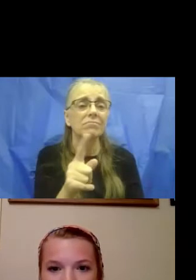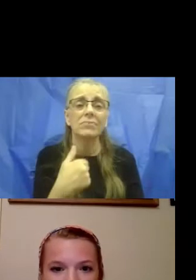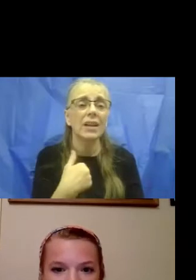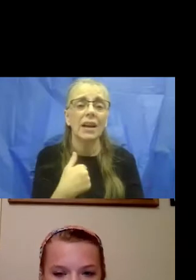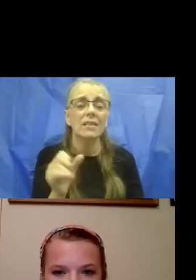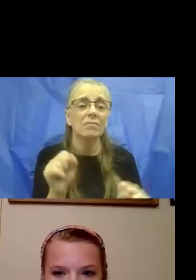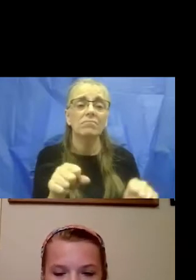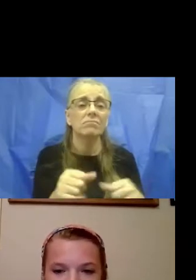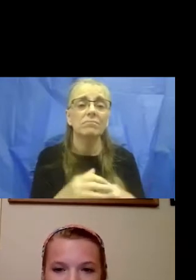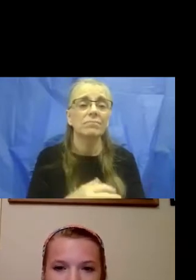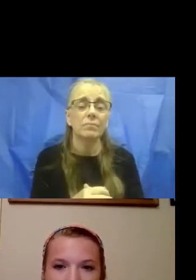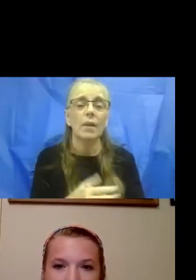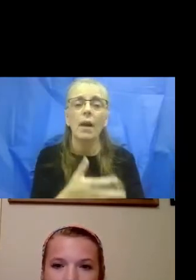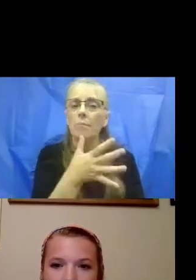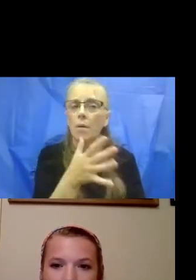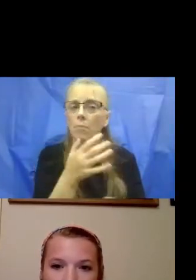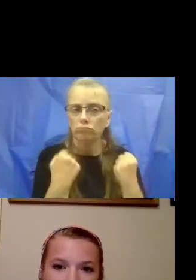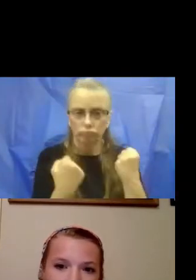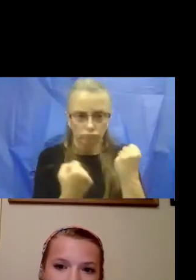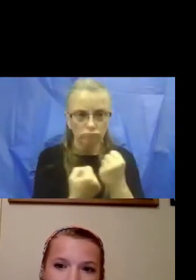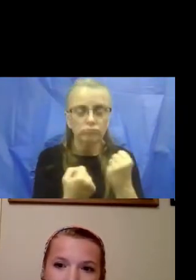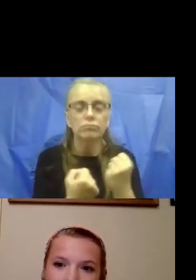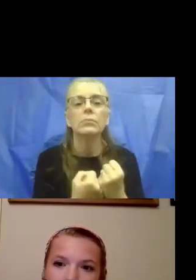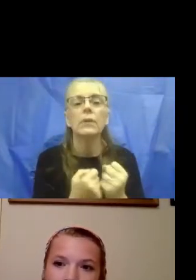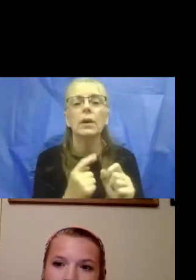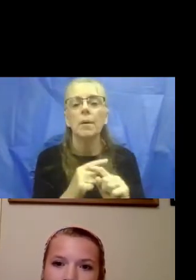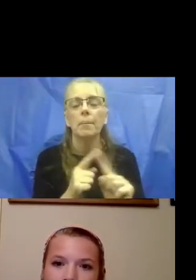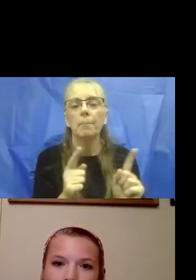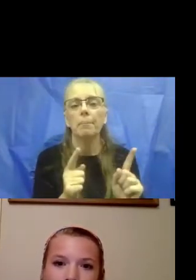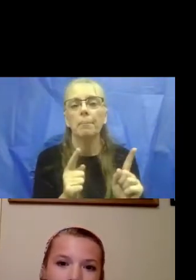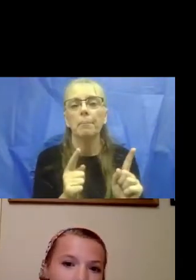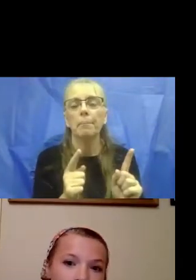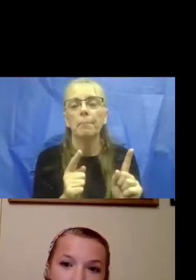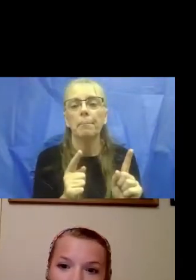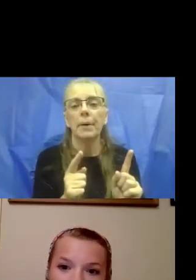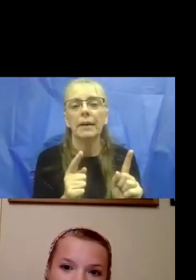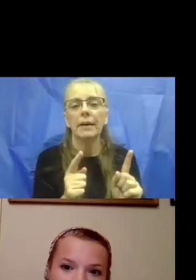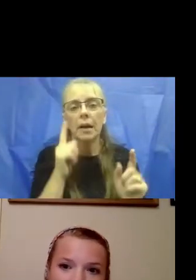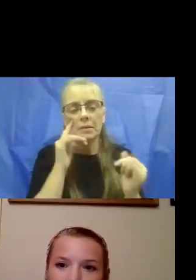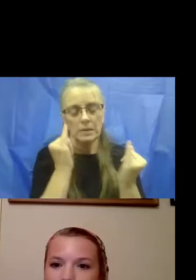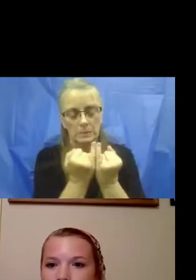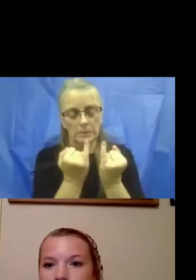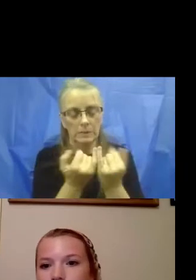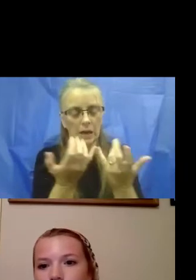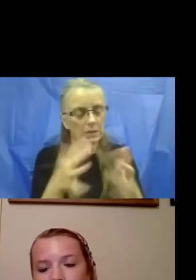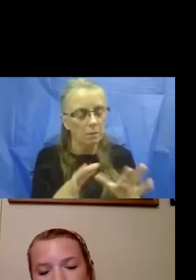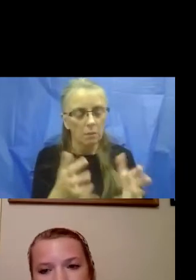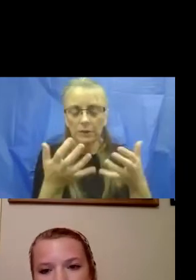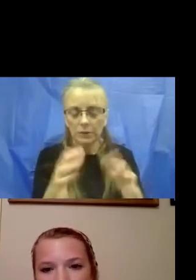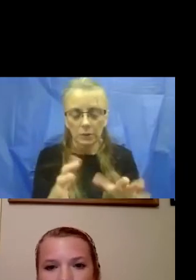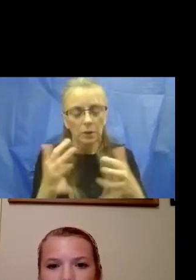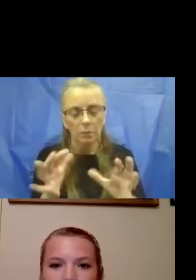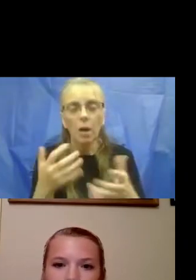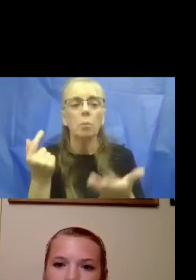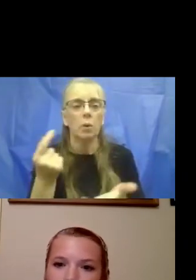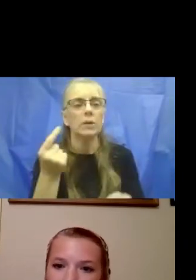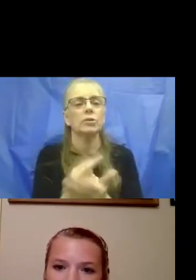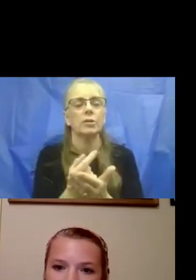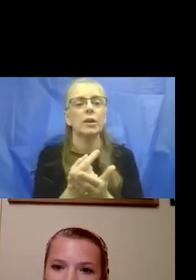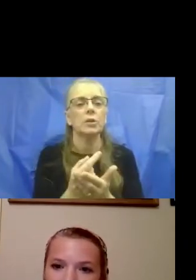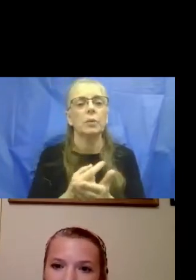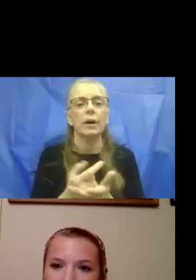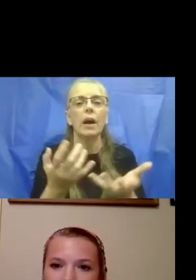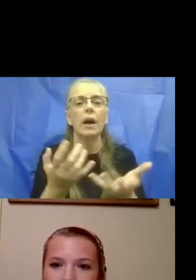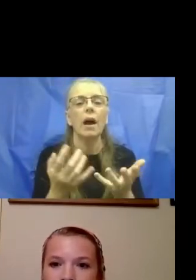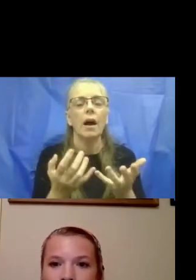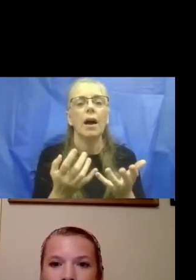She was really supportive, but in the midst of that, I was telling myself I didn't want to do this. I wanted to graduate high school. I wanted to move out of my